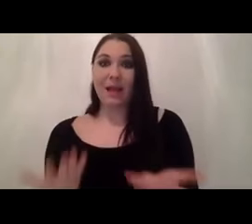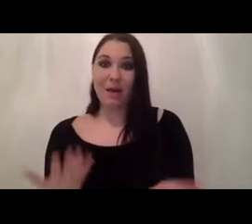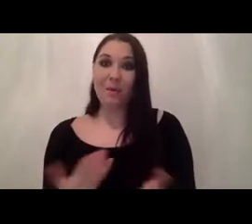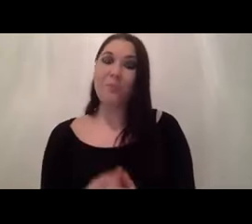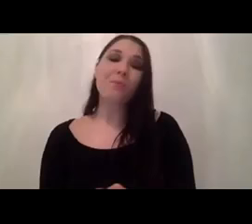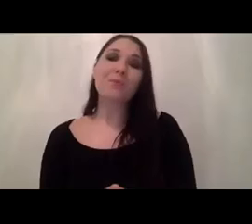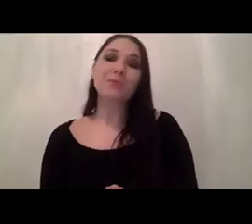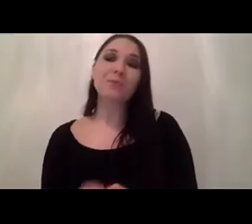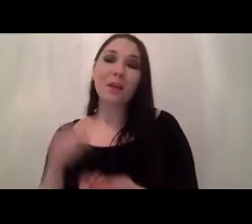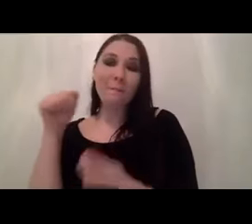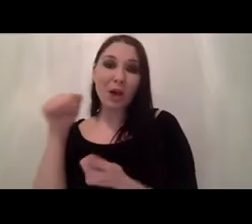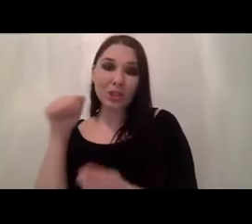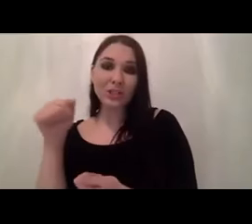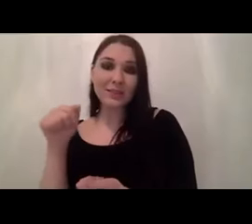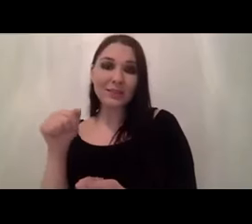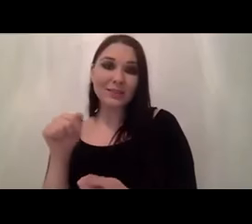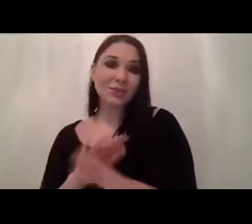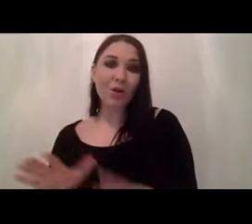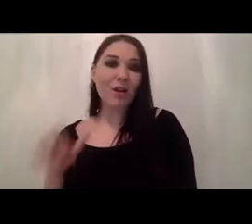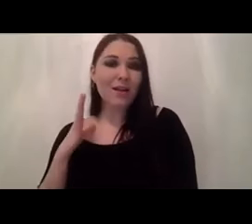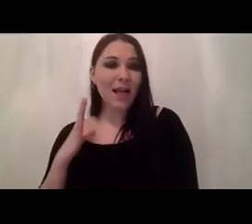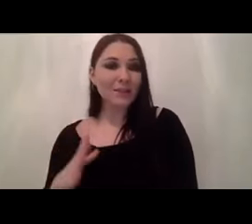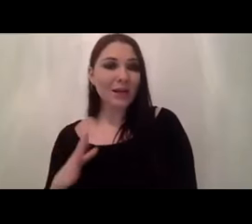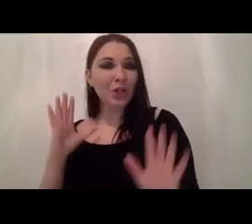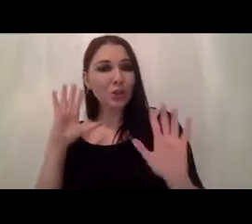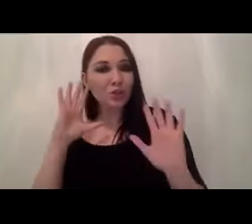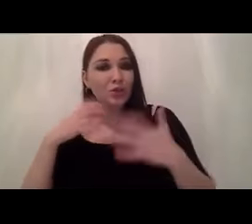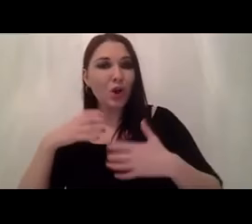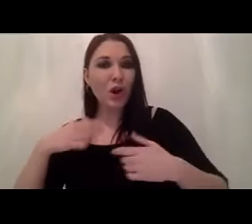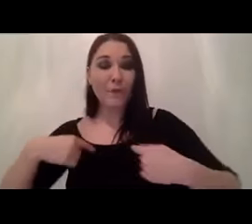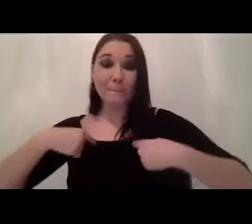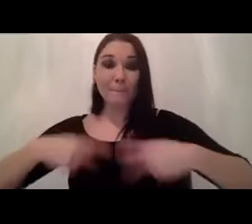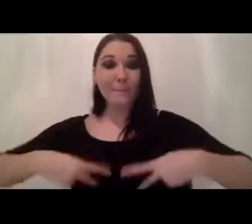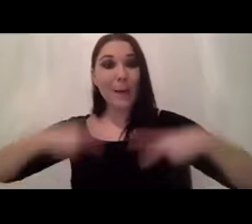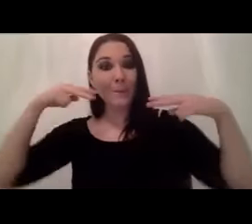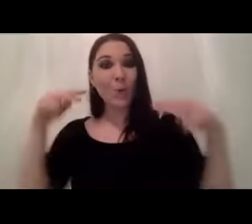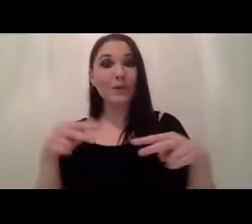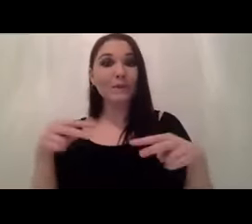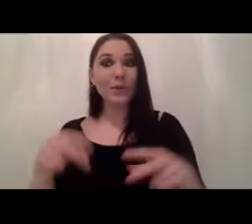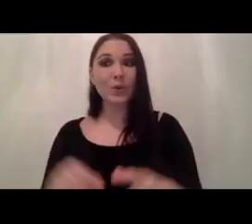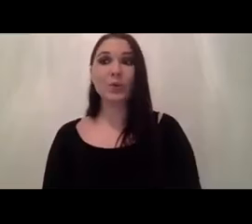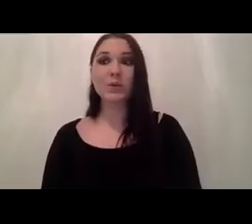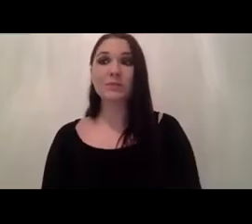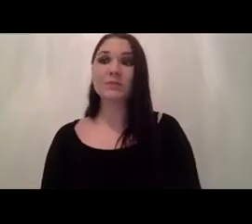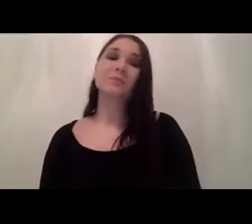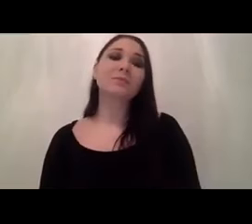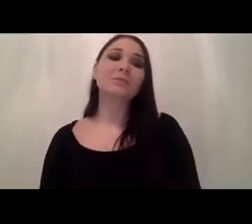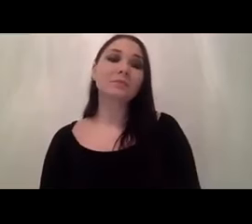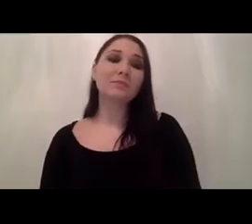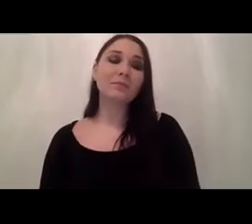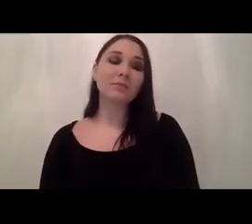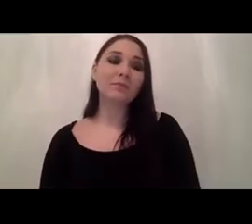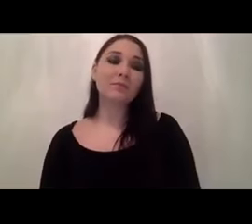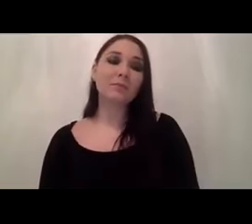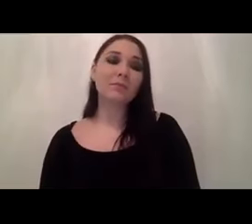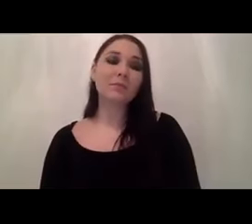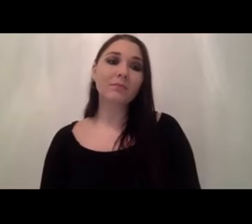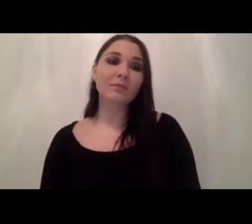the budget is not necessarily a concern from my point of view. There are several brands